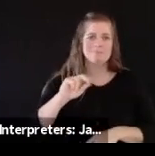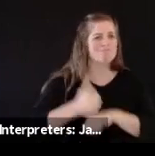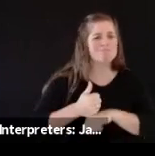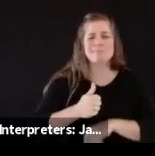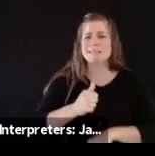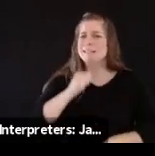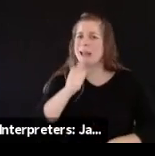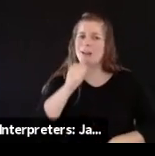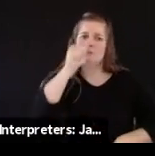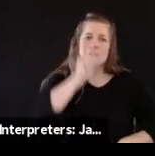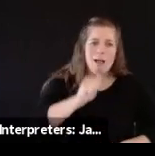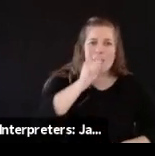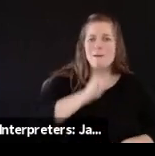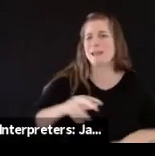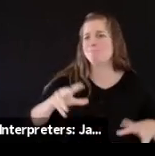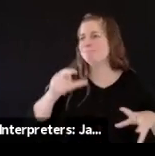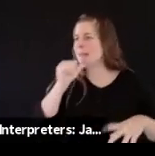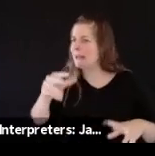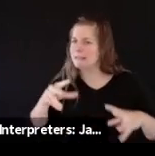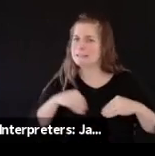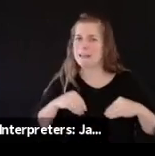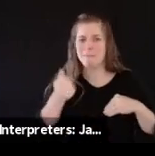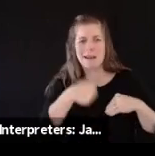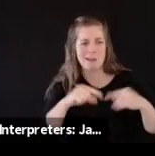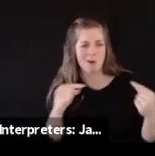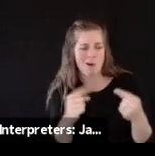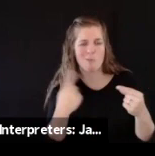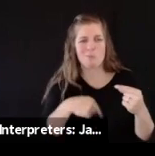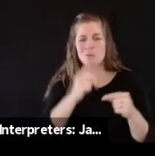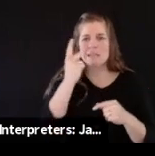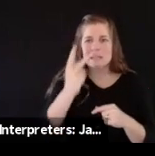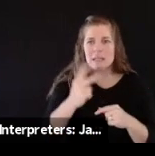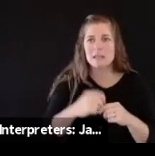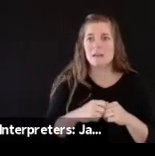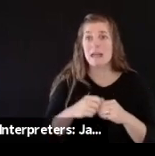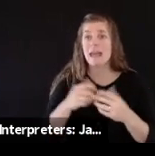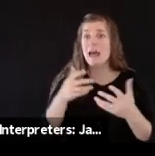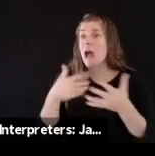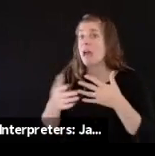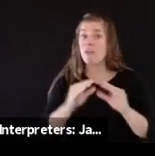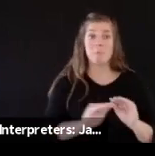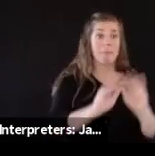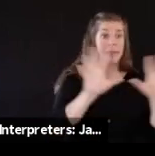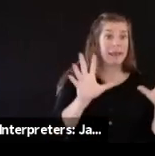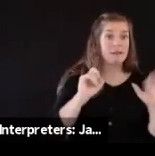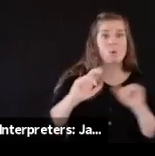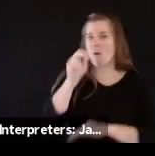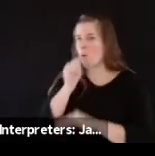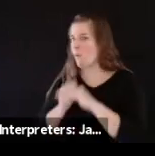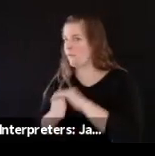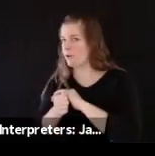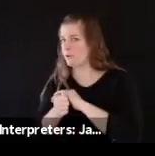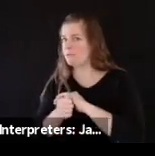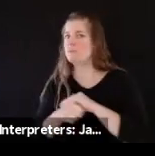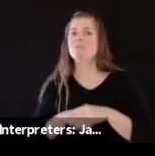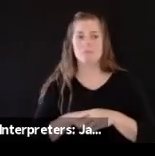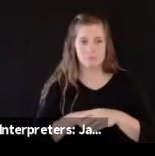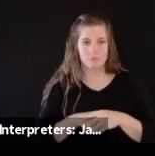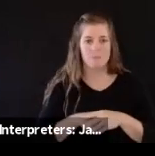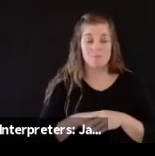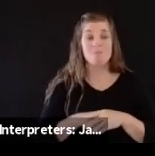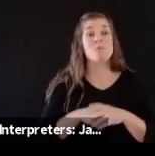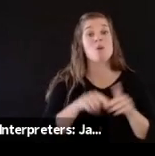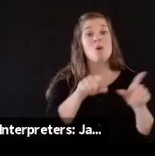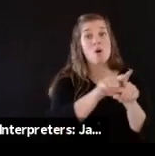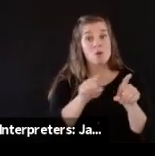not tolerate the harm that we see, whether blatant or covert. This will also promote and encourage youth